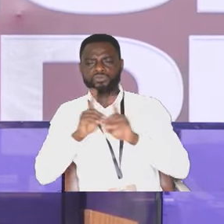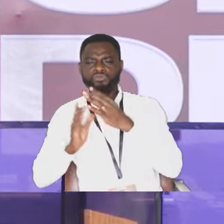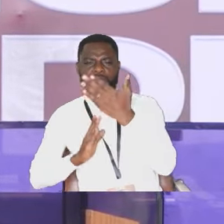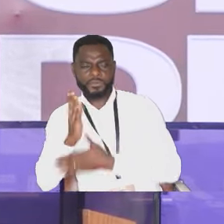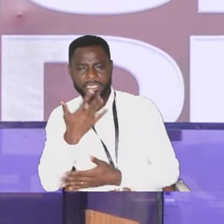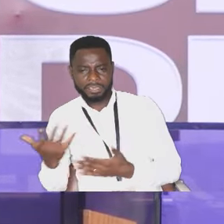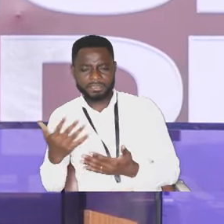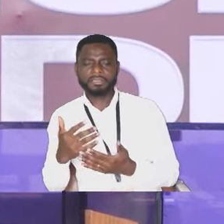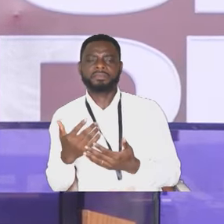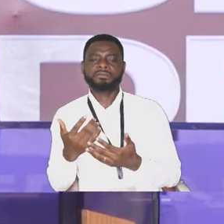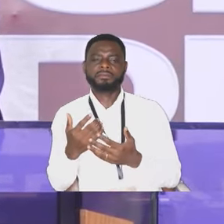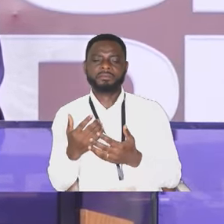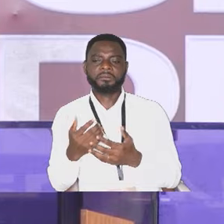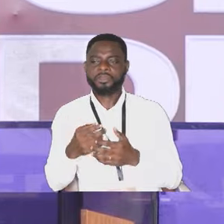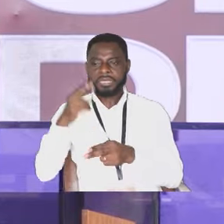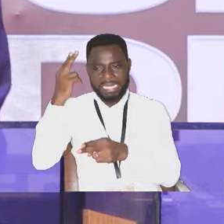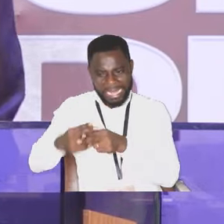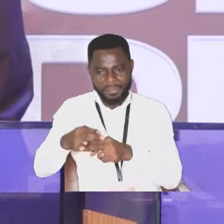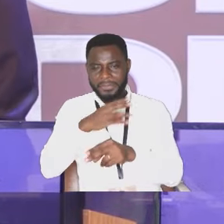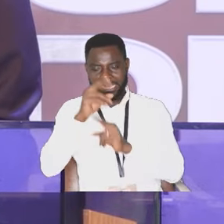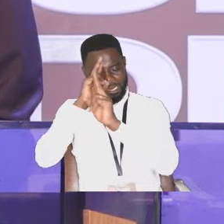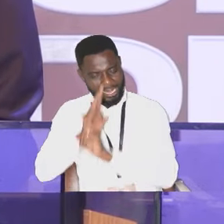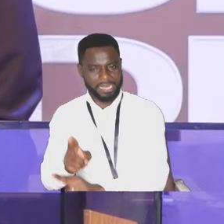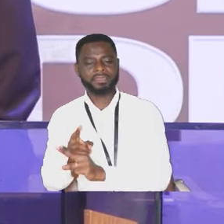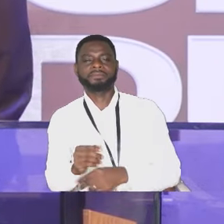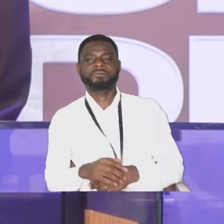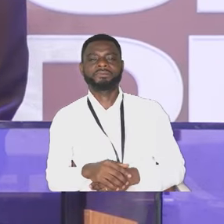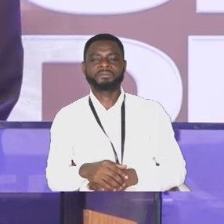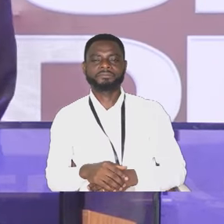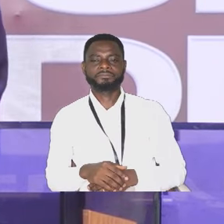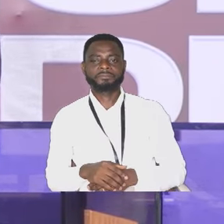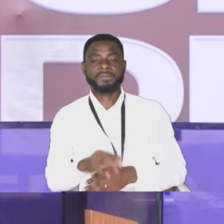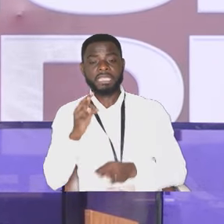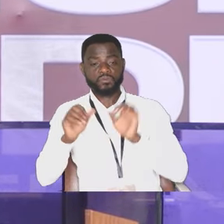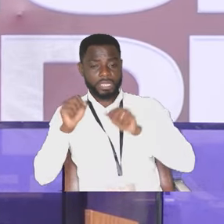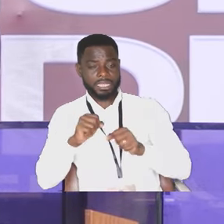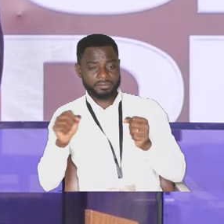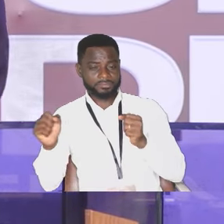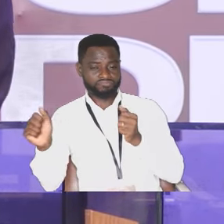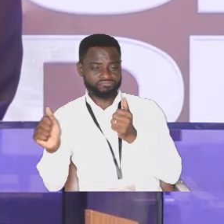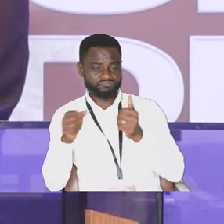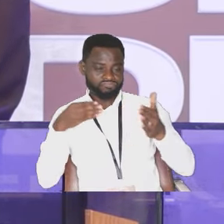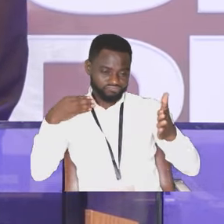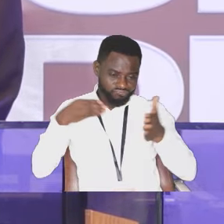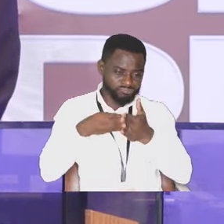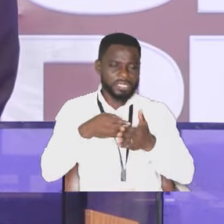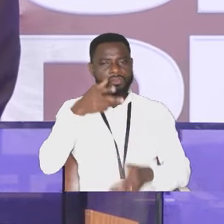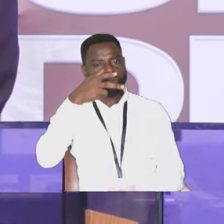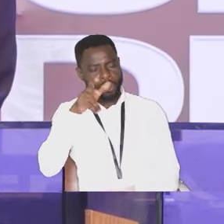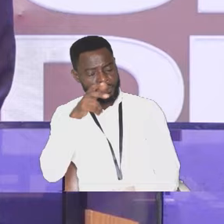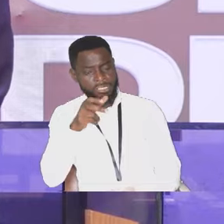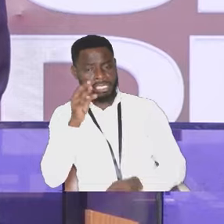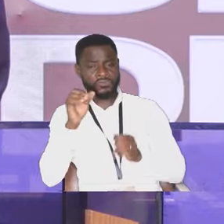become victims, we don't name and honor them. If we can fight corruption, if we can ward